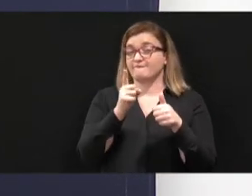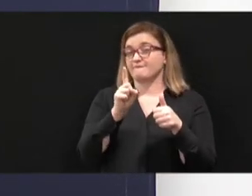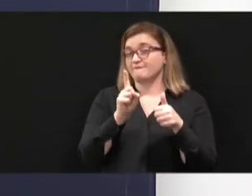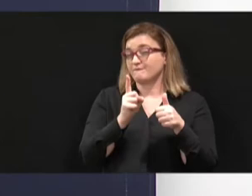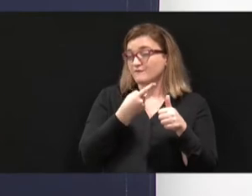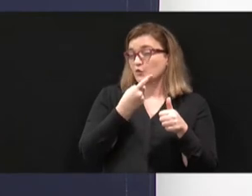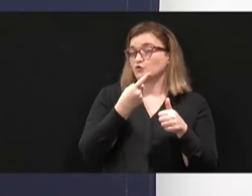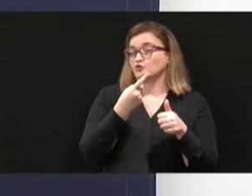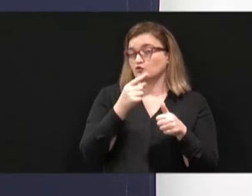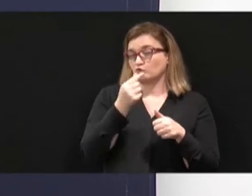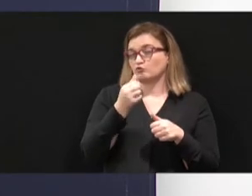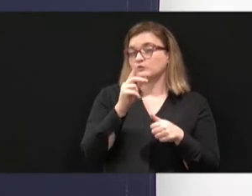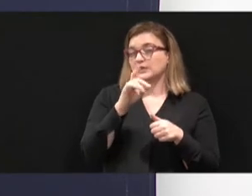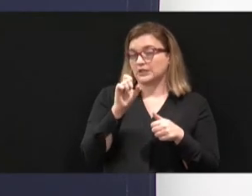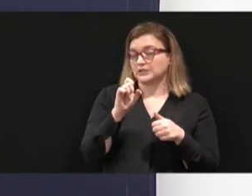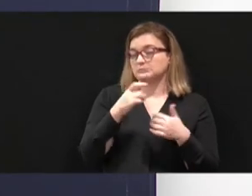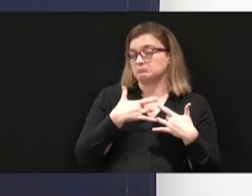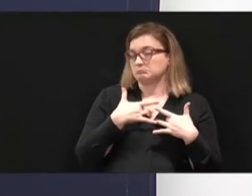typically.